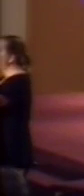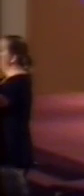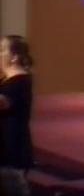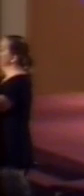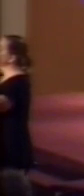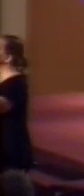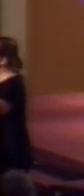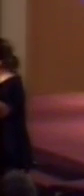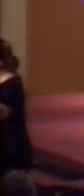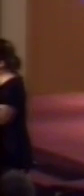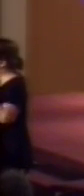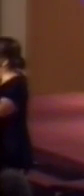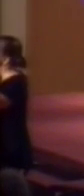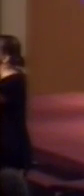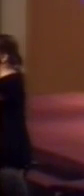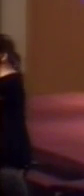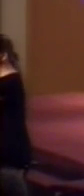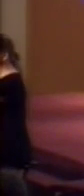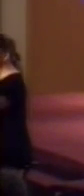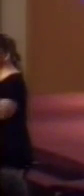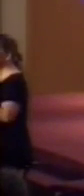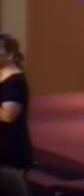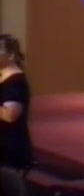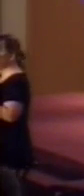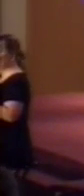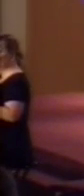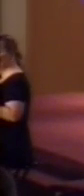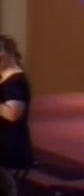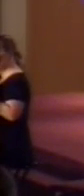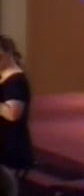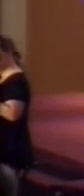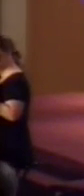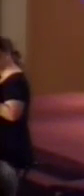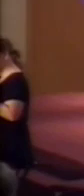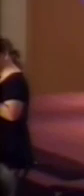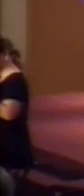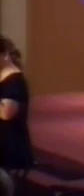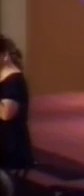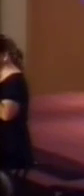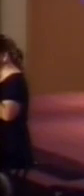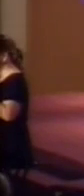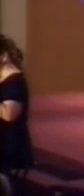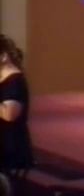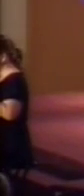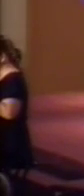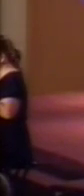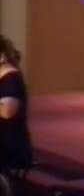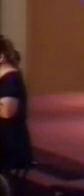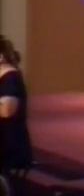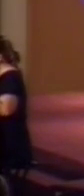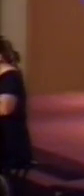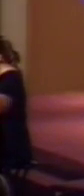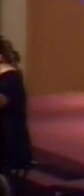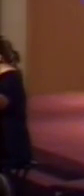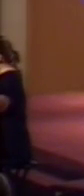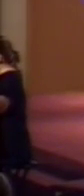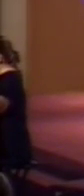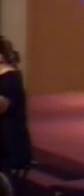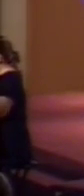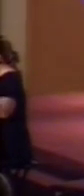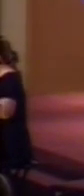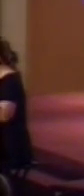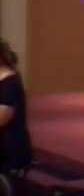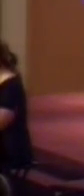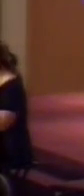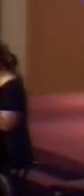everybody and everything. But I was sort of worried a little bit because when you go into junior high school, other elementary schools come pouring into your junior high. So there's more